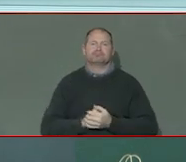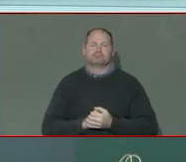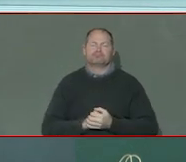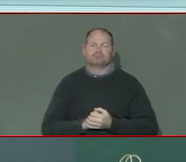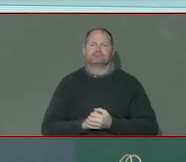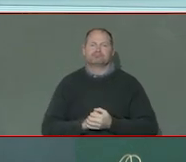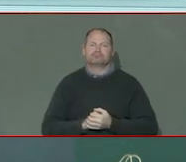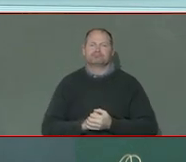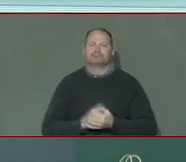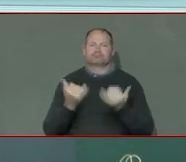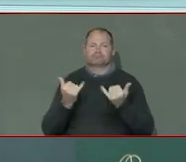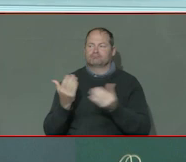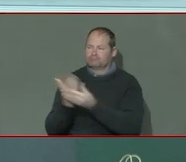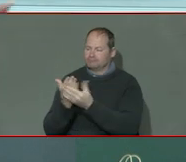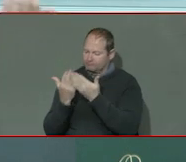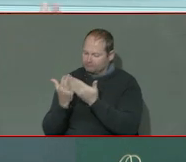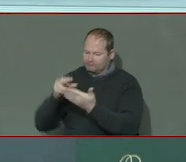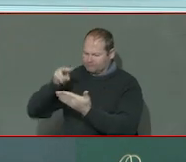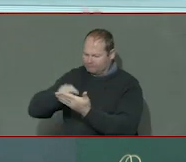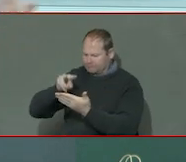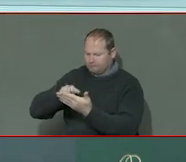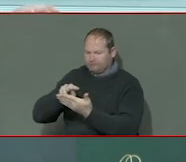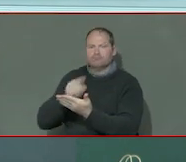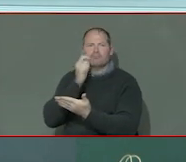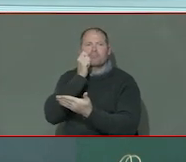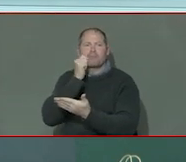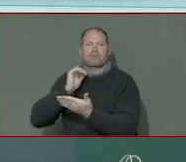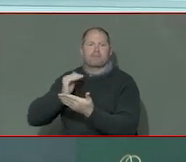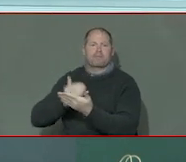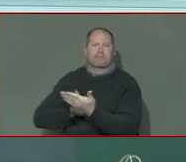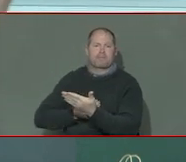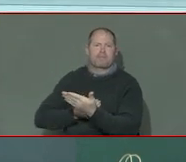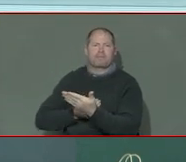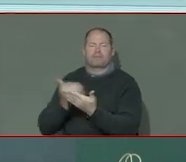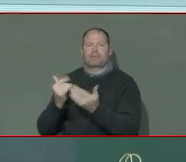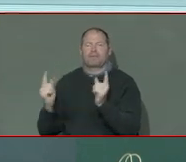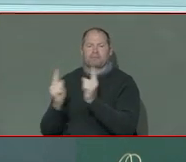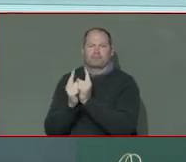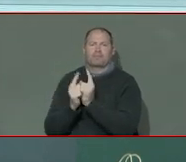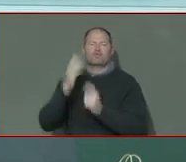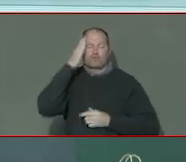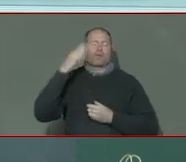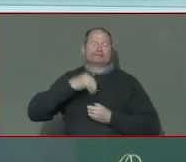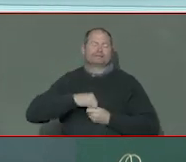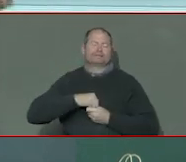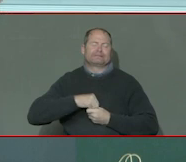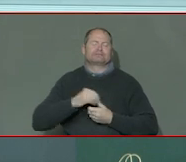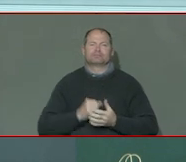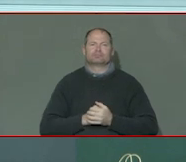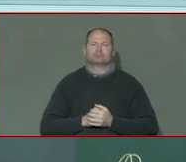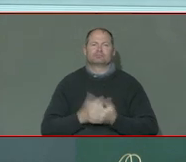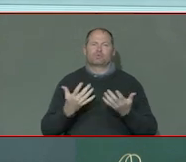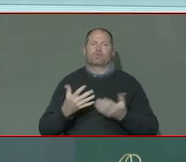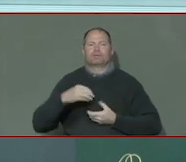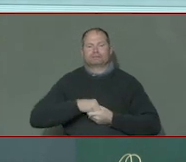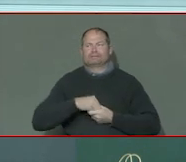again, read through your case study, what do they say? If they say male and female get together, you know, okay, inside or